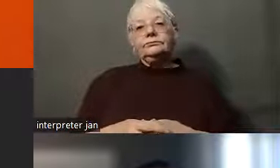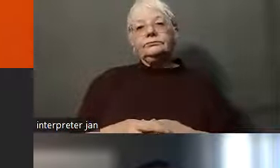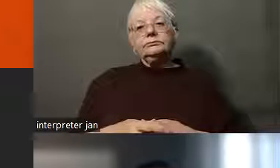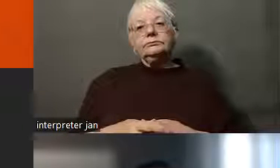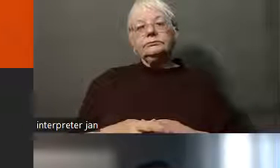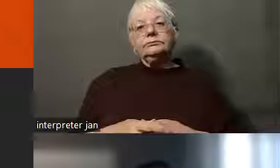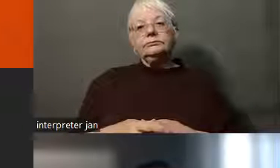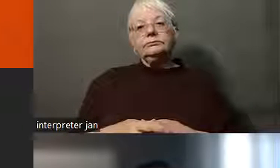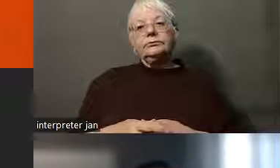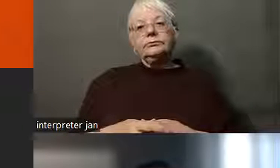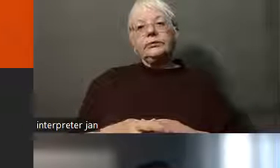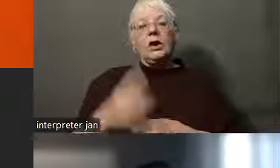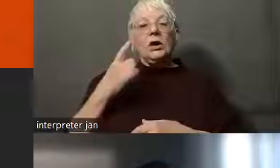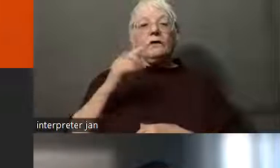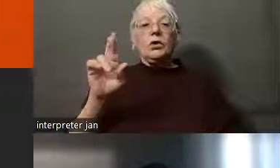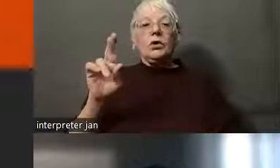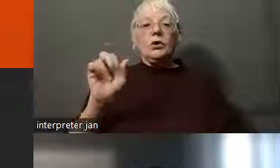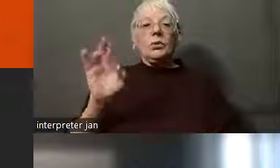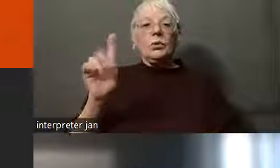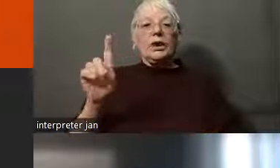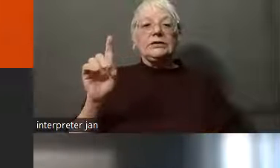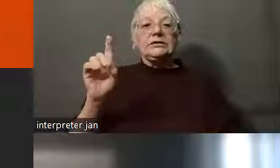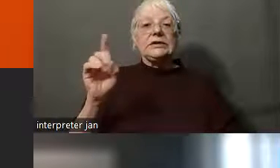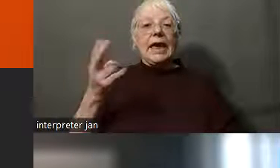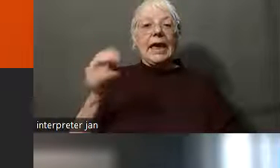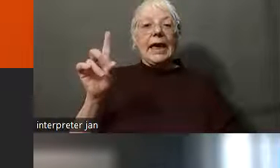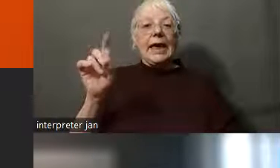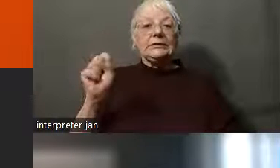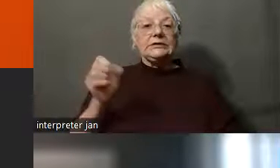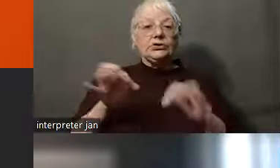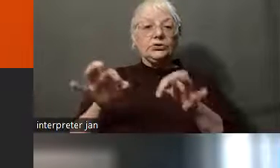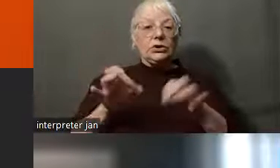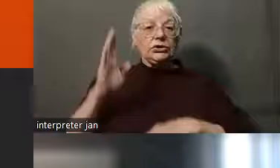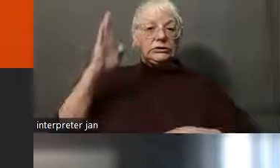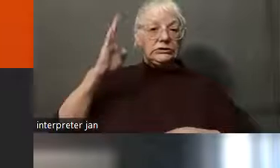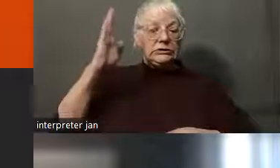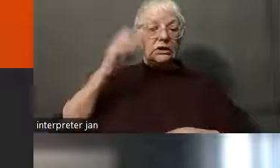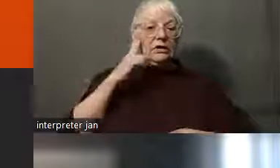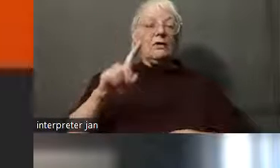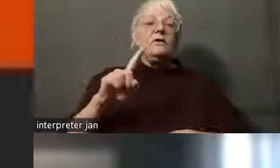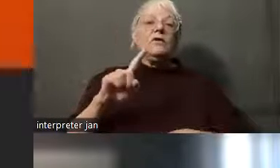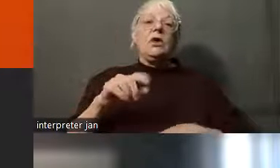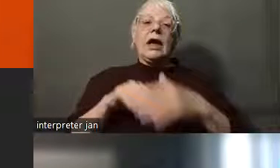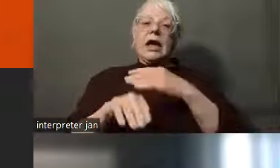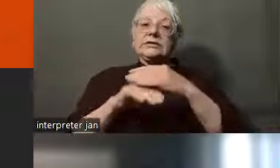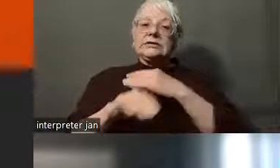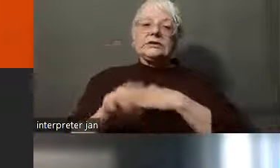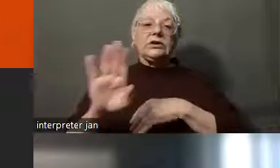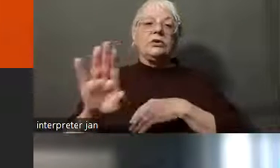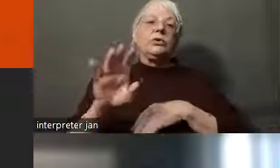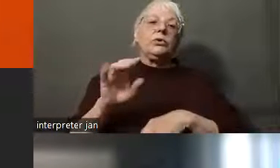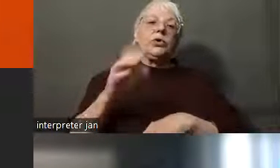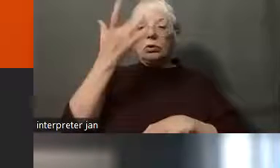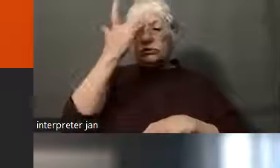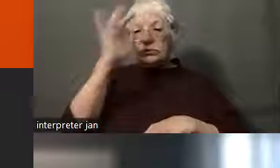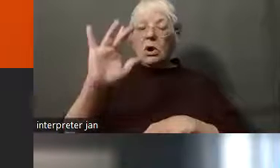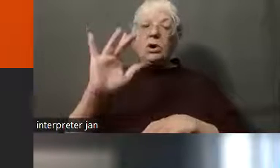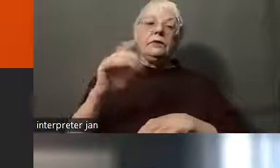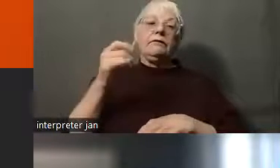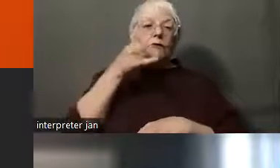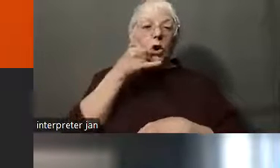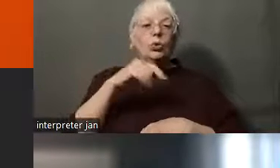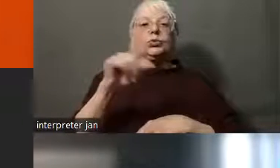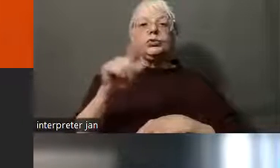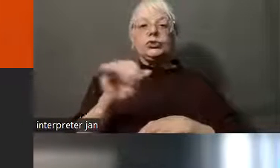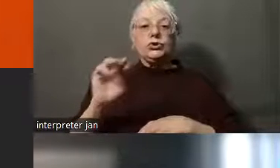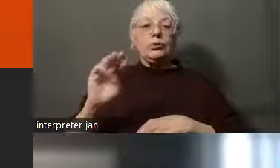raised hands instructions, when accessing Zoom through a computer browser or smartphone Zoom app, at the